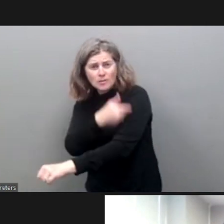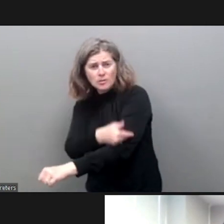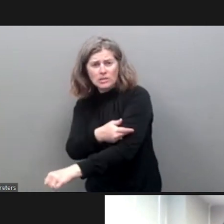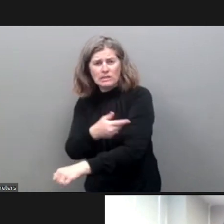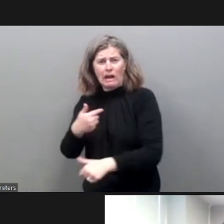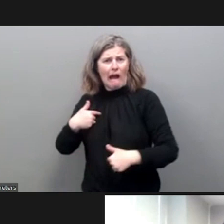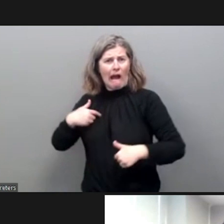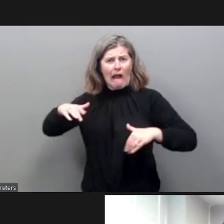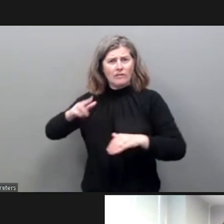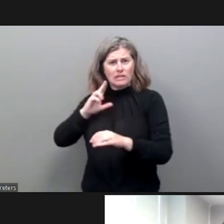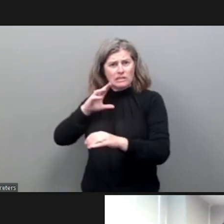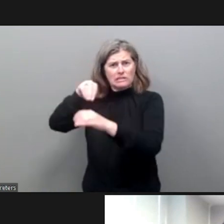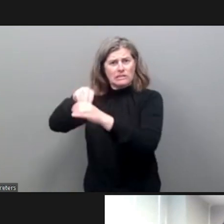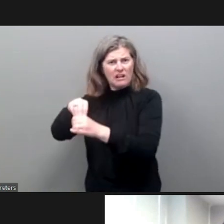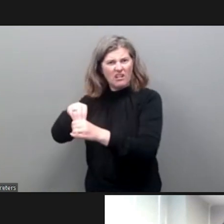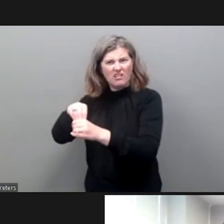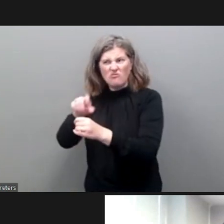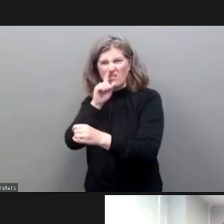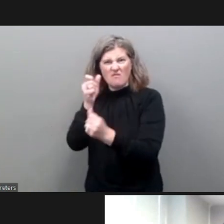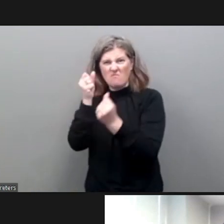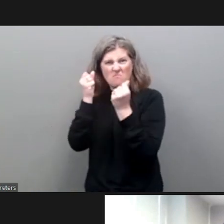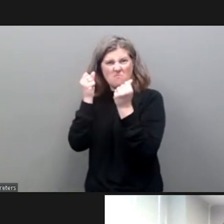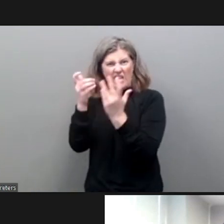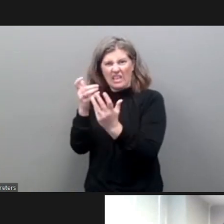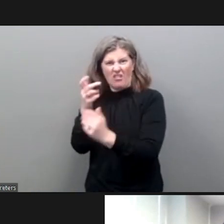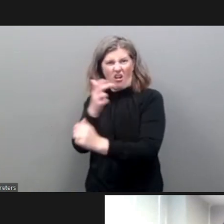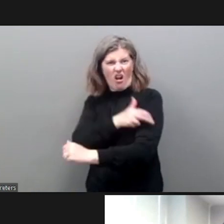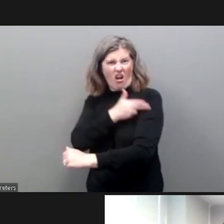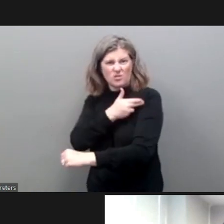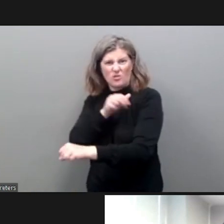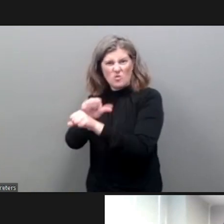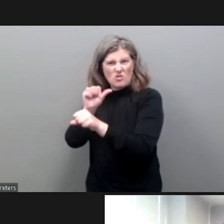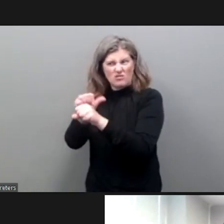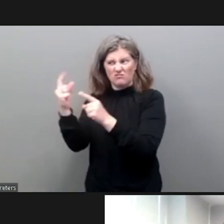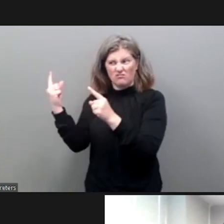really done meaningful, significant, prolonged work for,